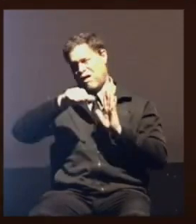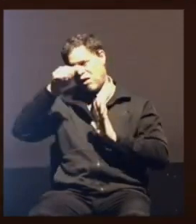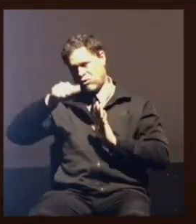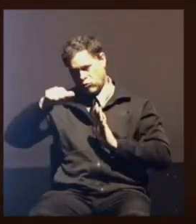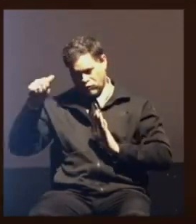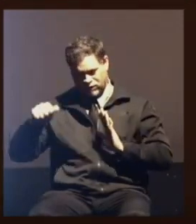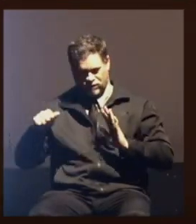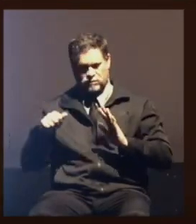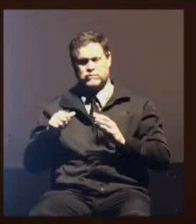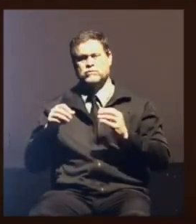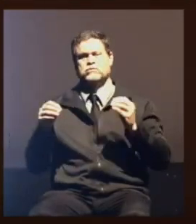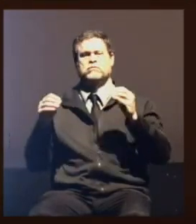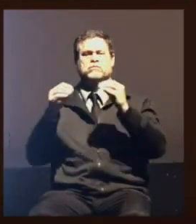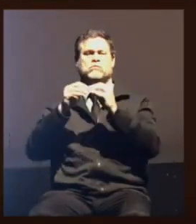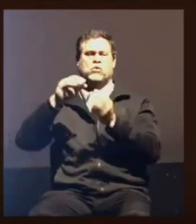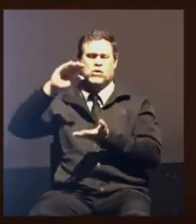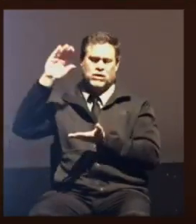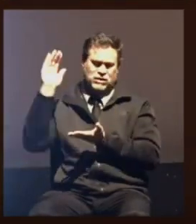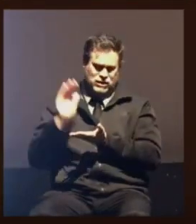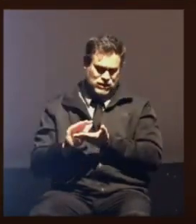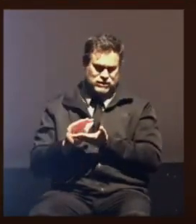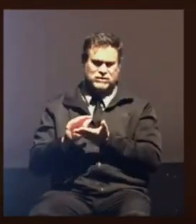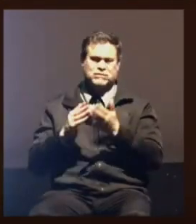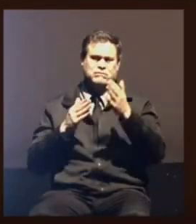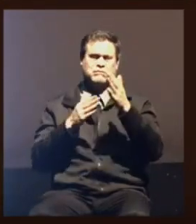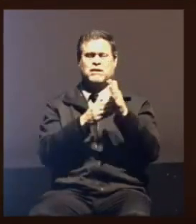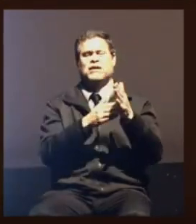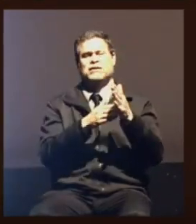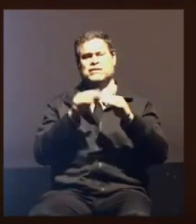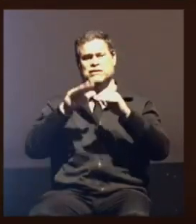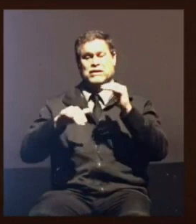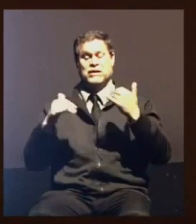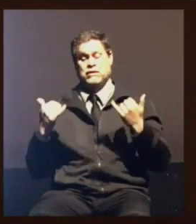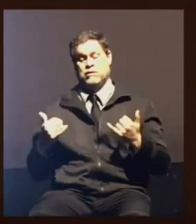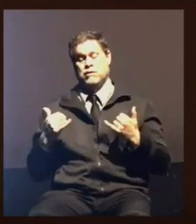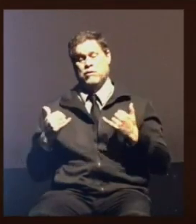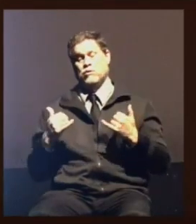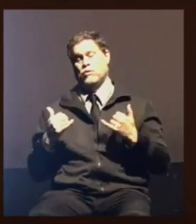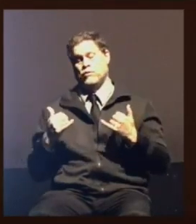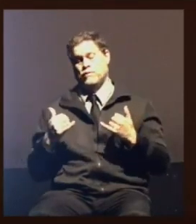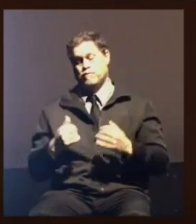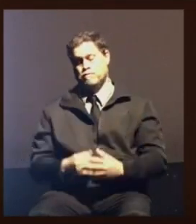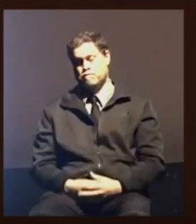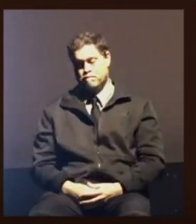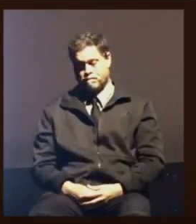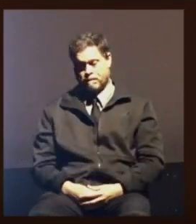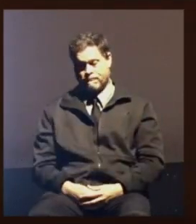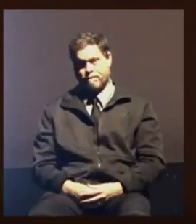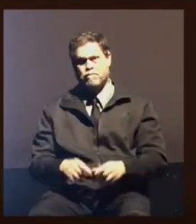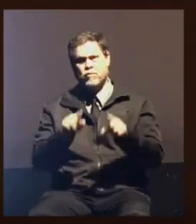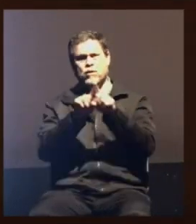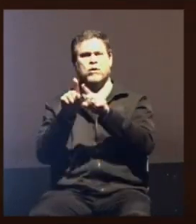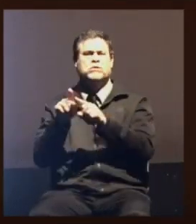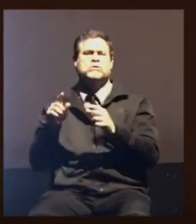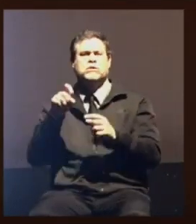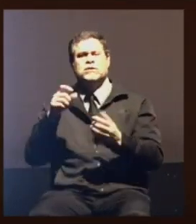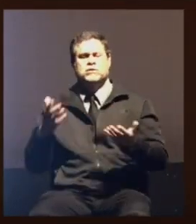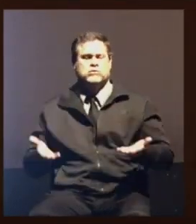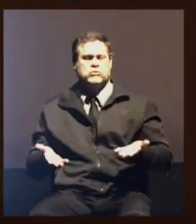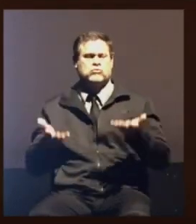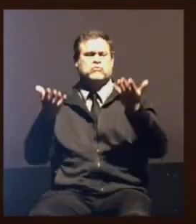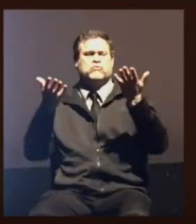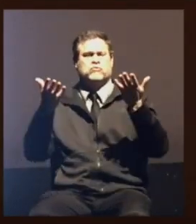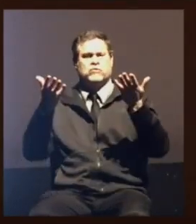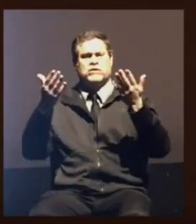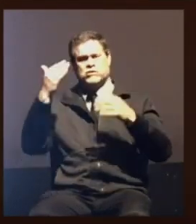that are free from or have less, way less bias than there is now. We also need to raise greater